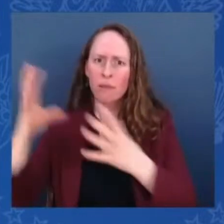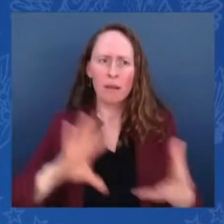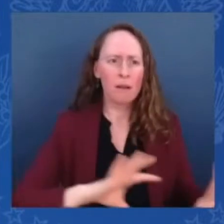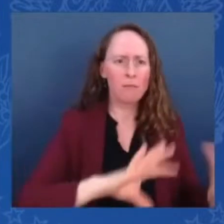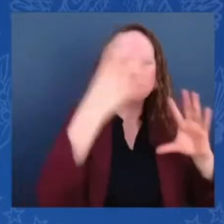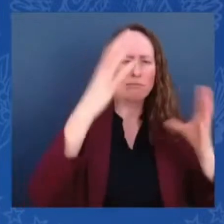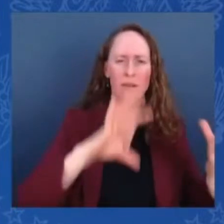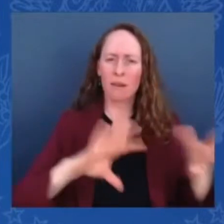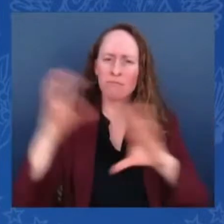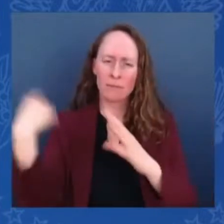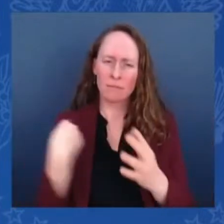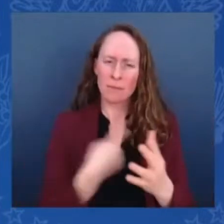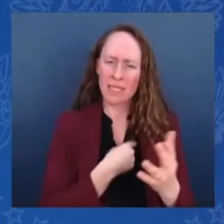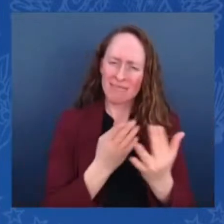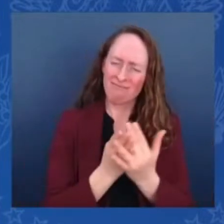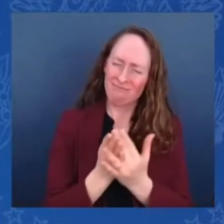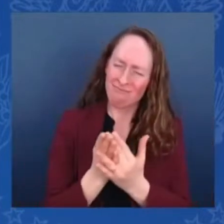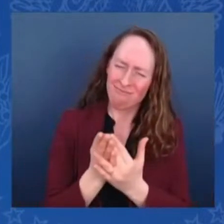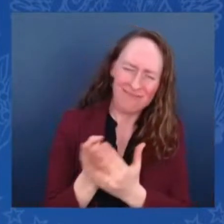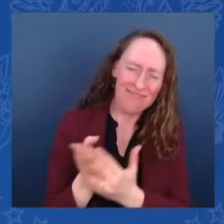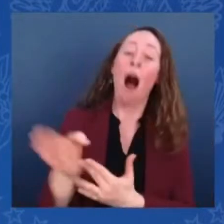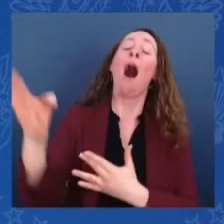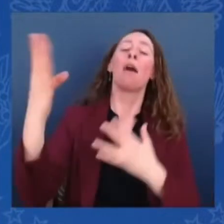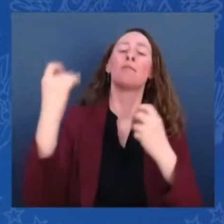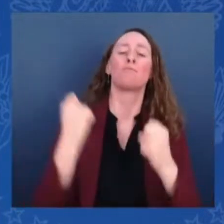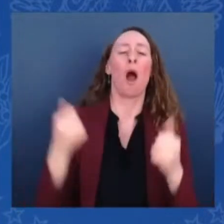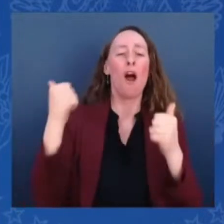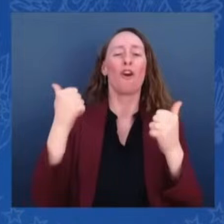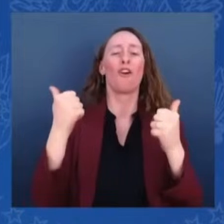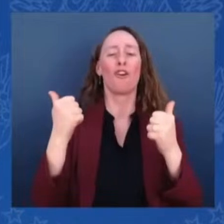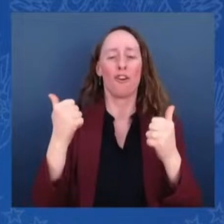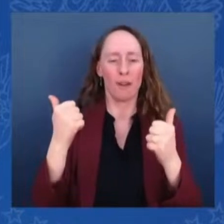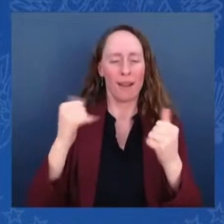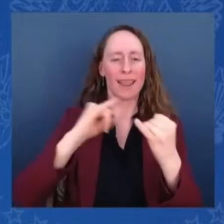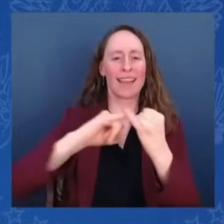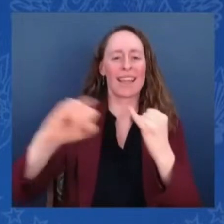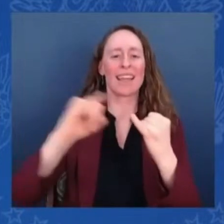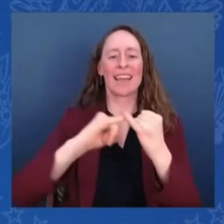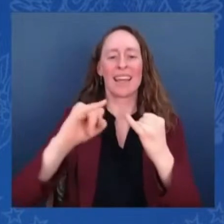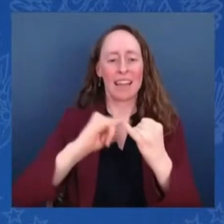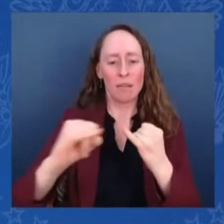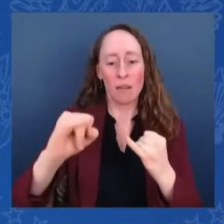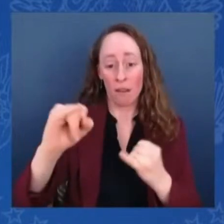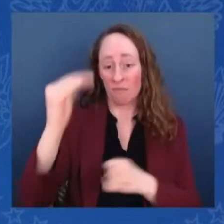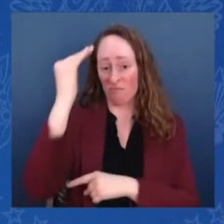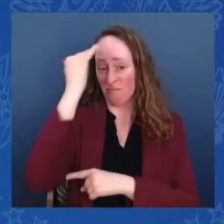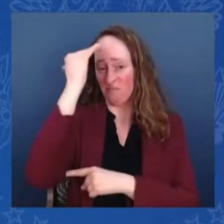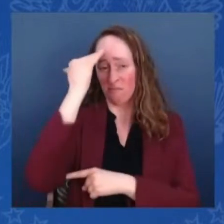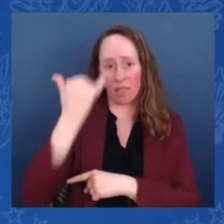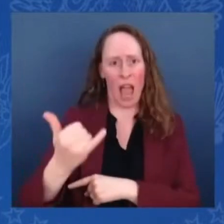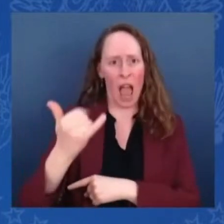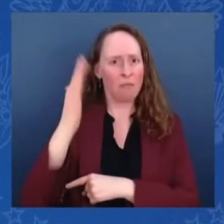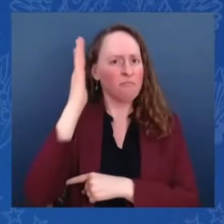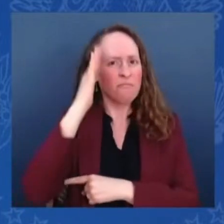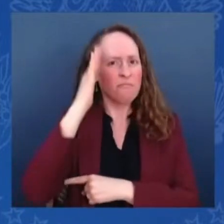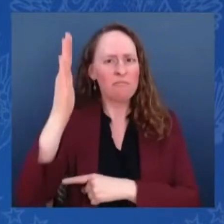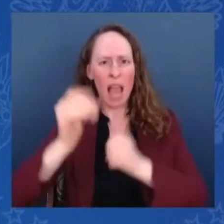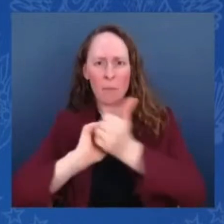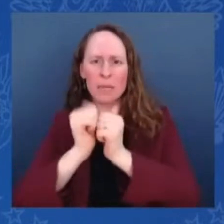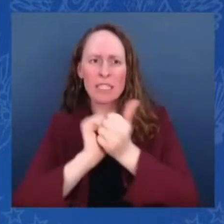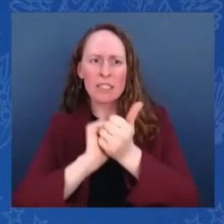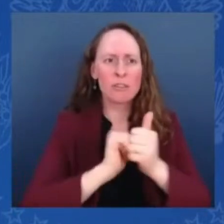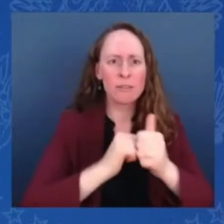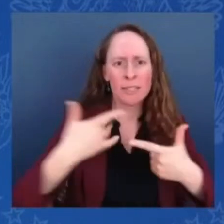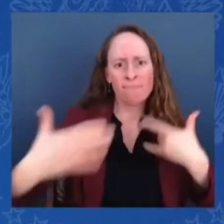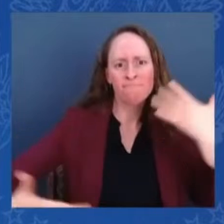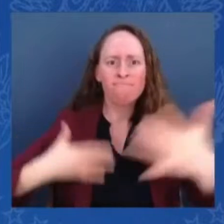those tests. This is a fierce competition underway. The future of the global economy, technology,